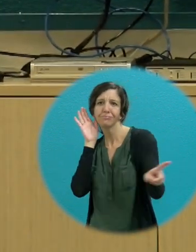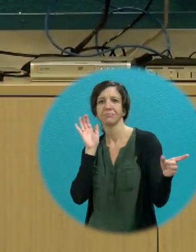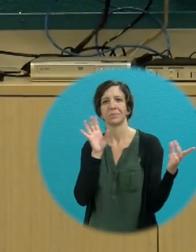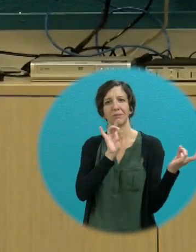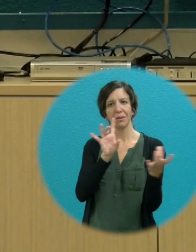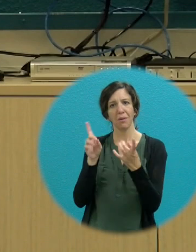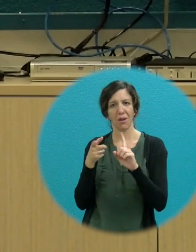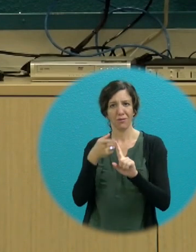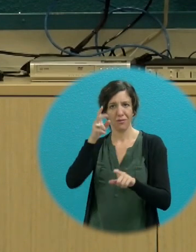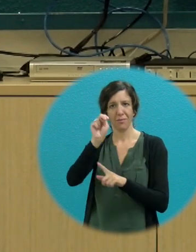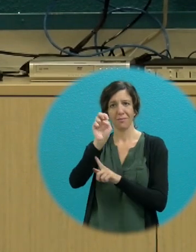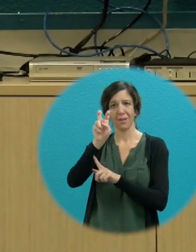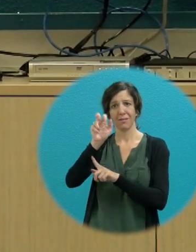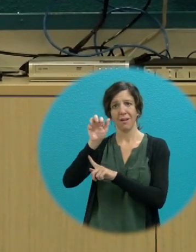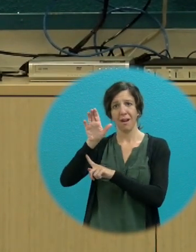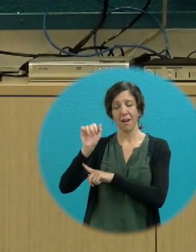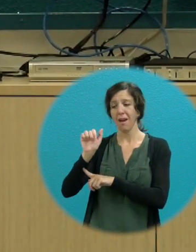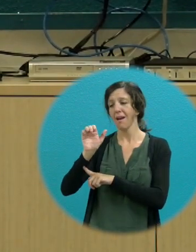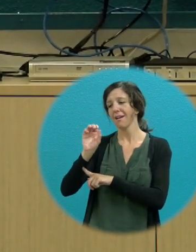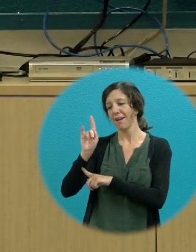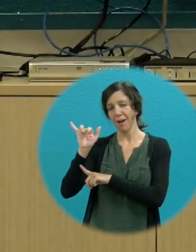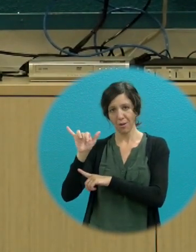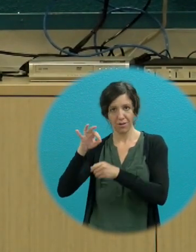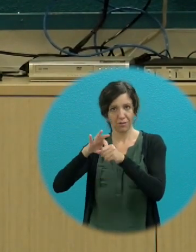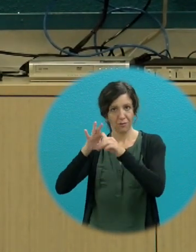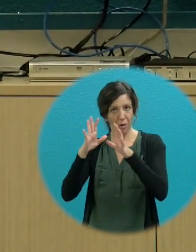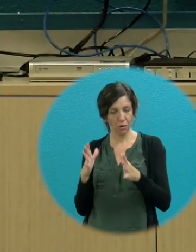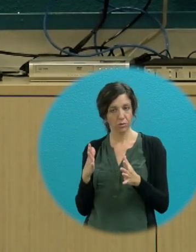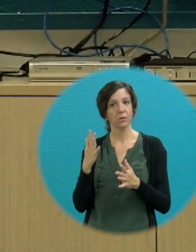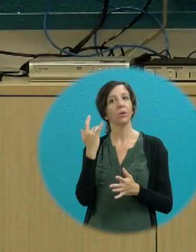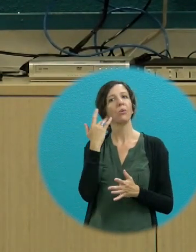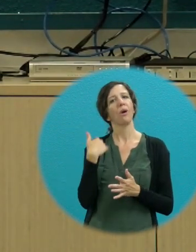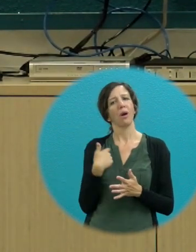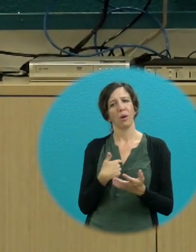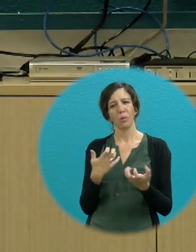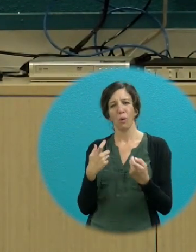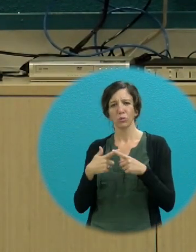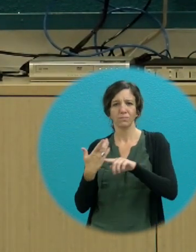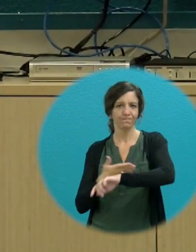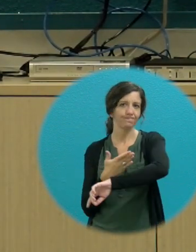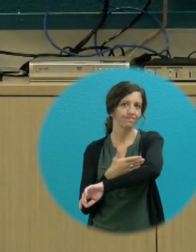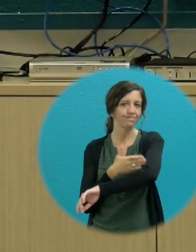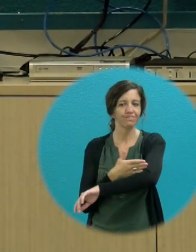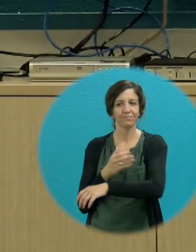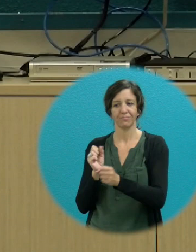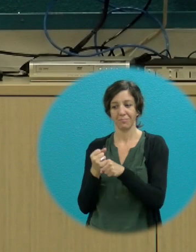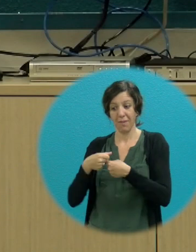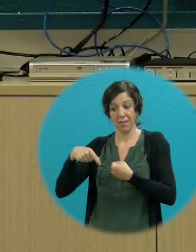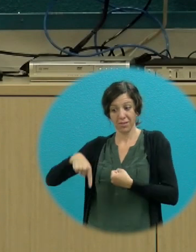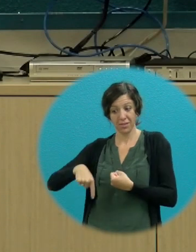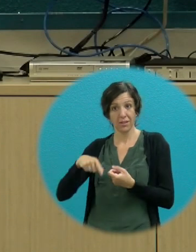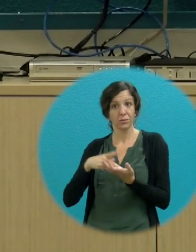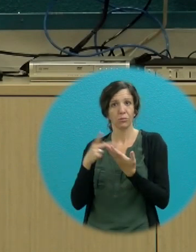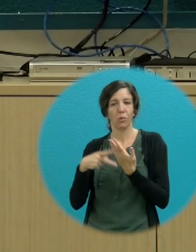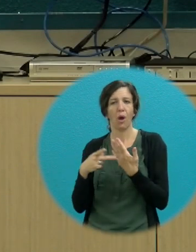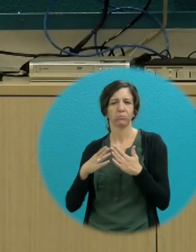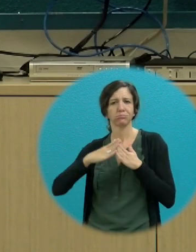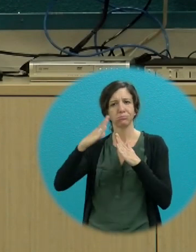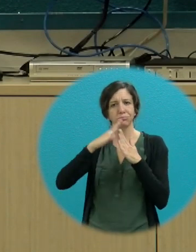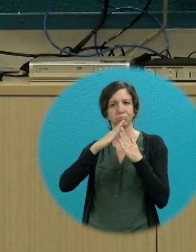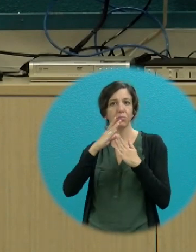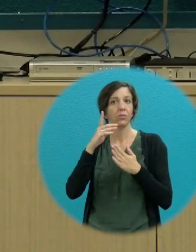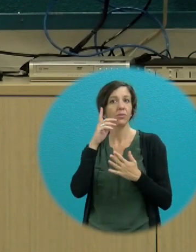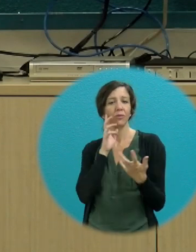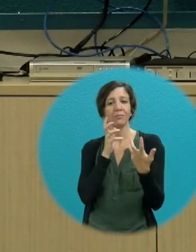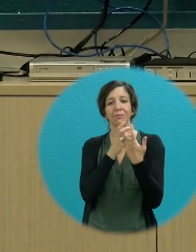committee. And we would like to have as much input from the Nevada County voters so that we can make this program, this voting program,